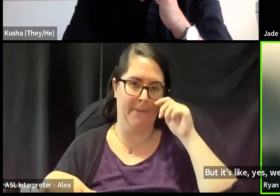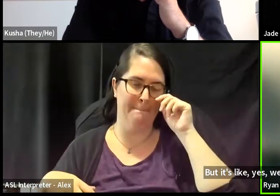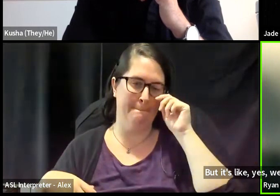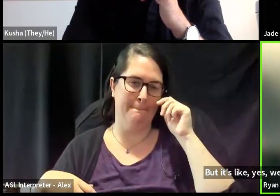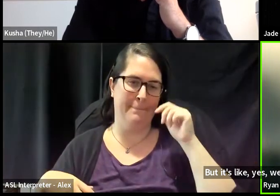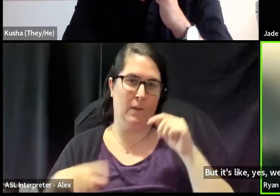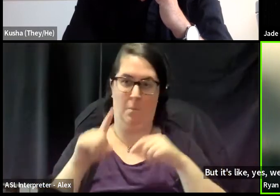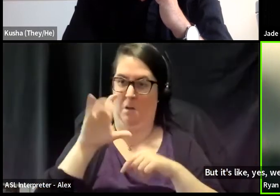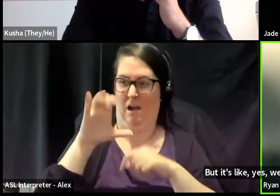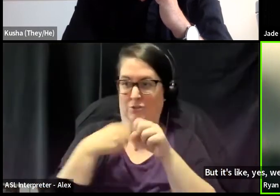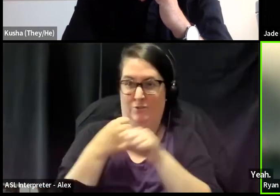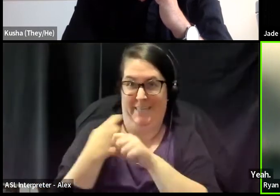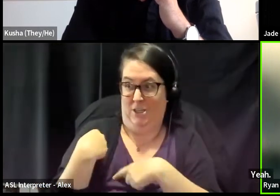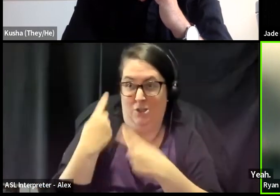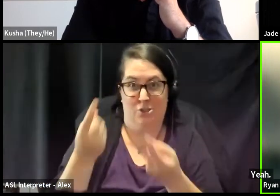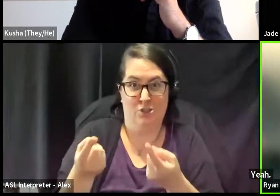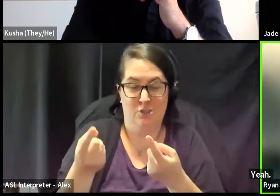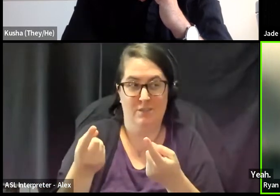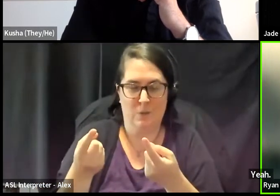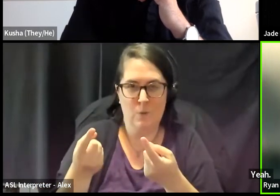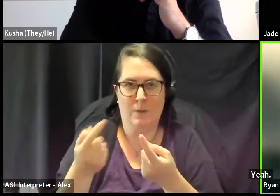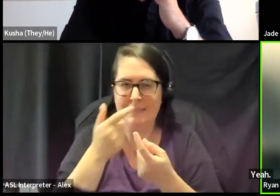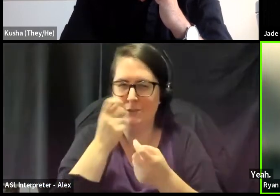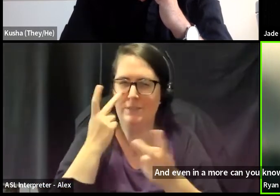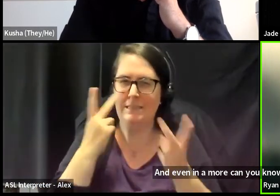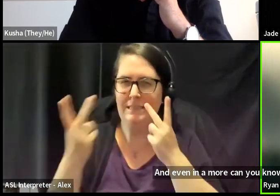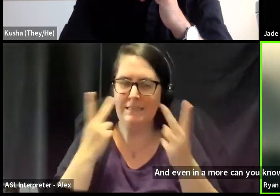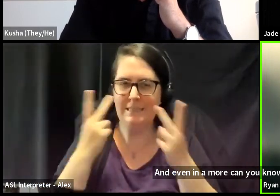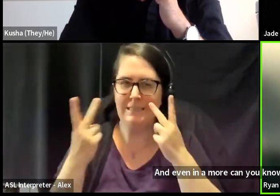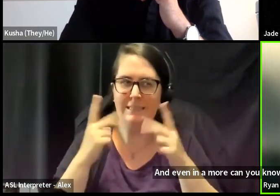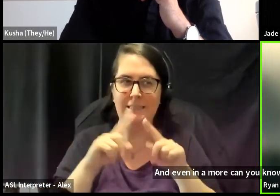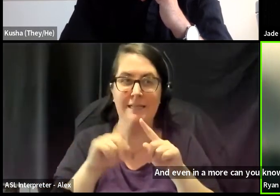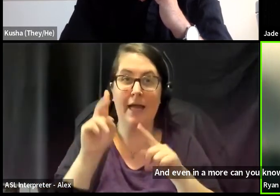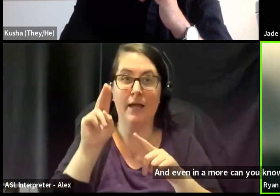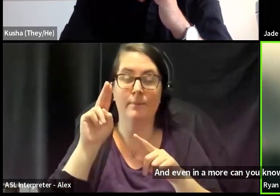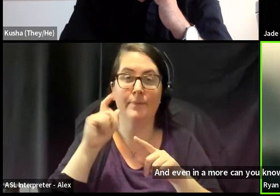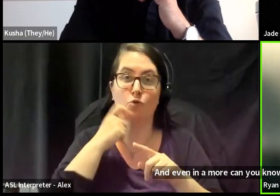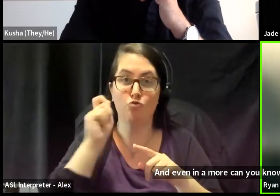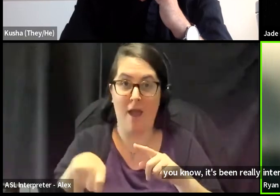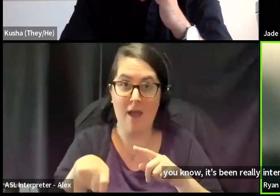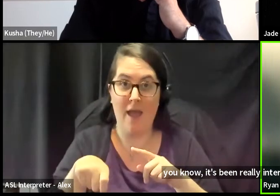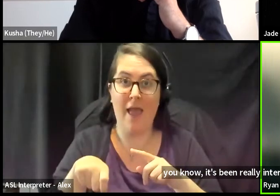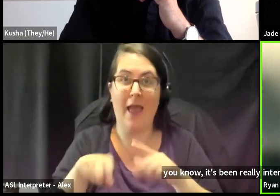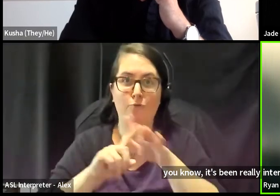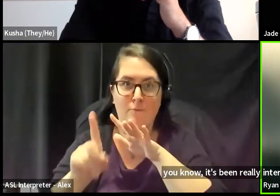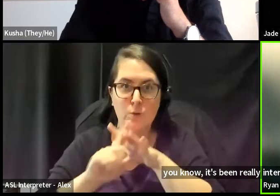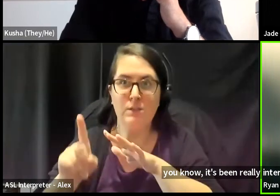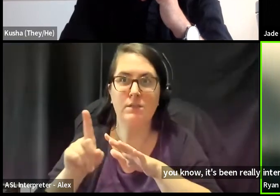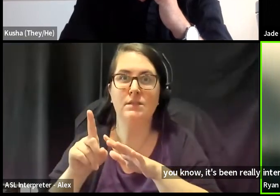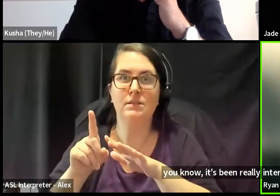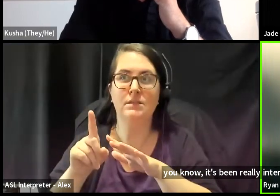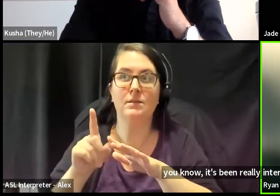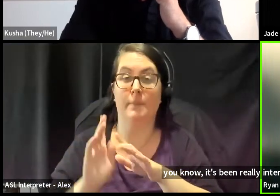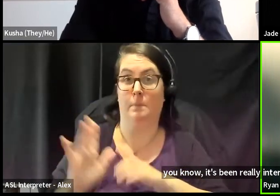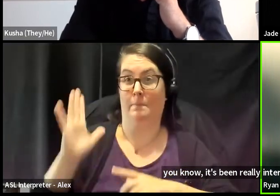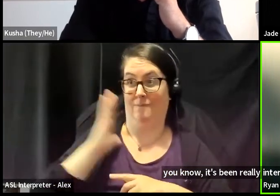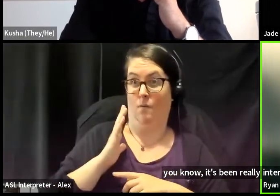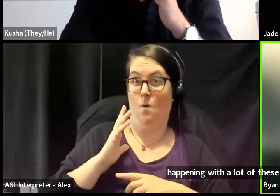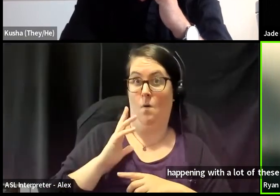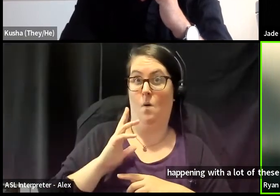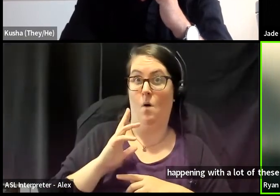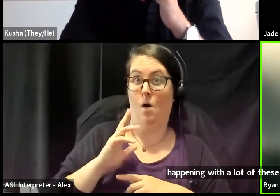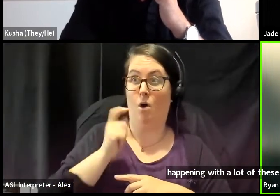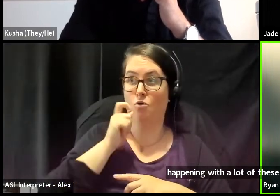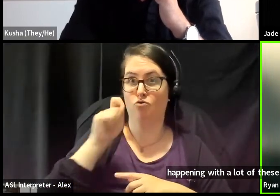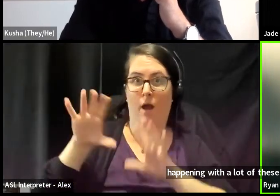last 100 years, it's been really interesting to see like what's happening with a lot of these Ukrainian refugees because in one point in time, the Ukrainian was put in a